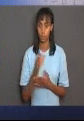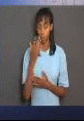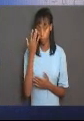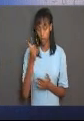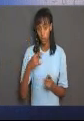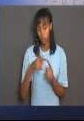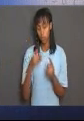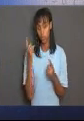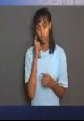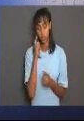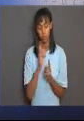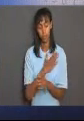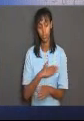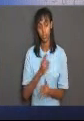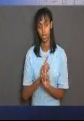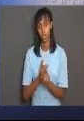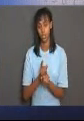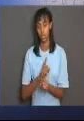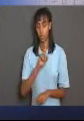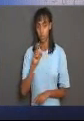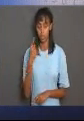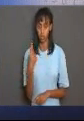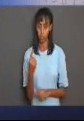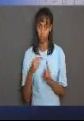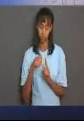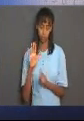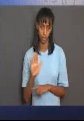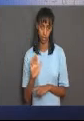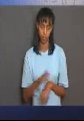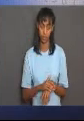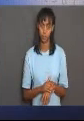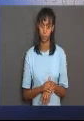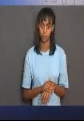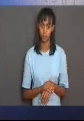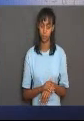listen, please answer questions 1 to 5.